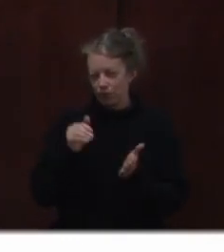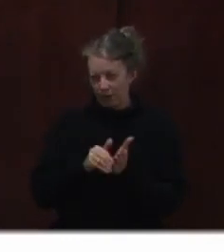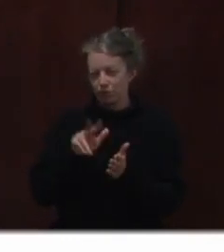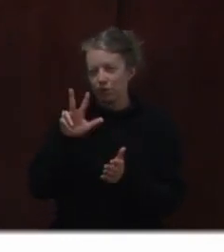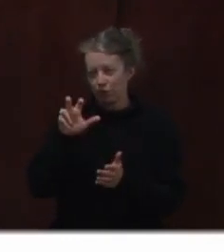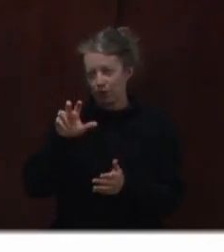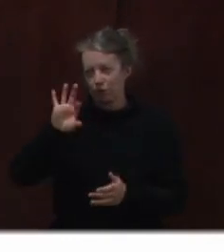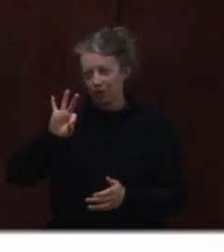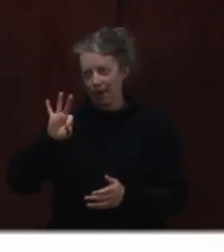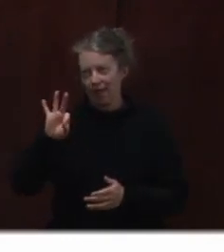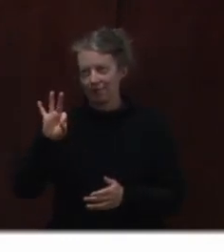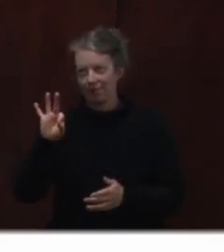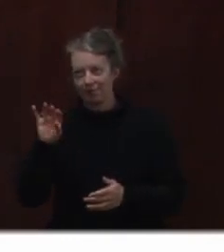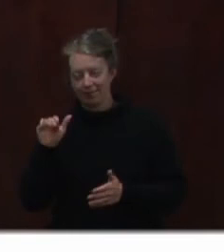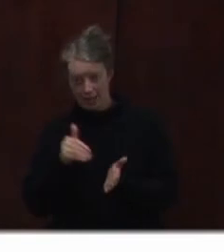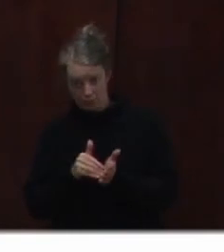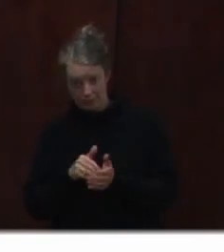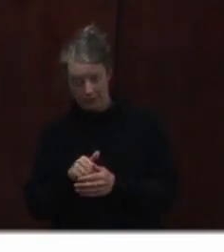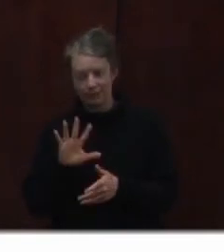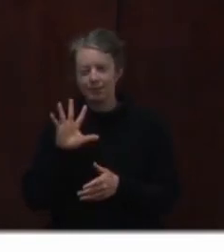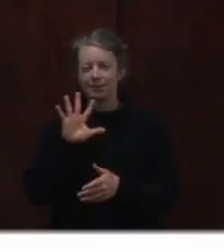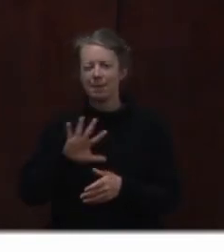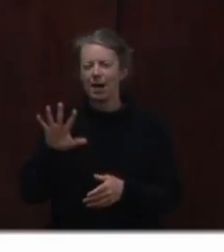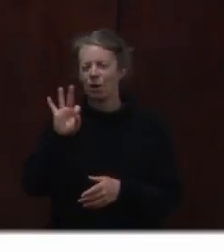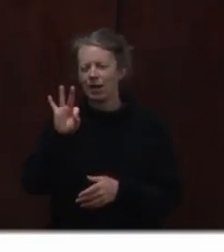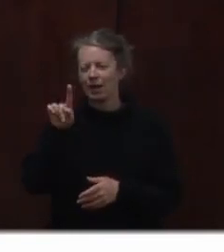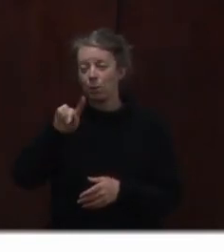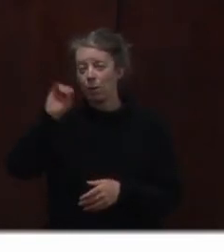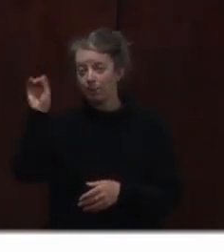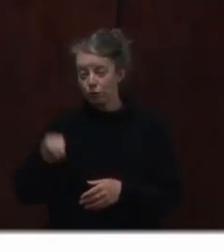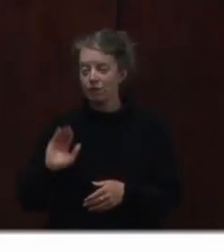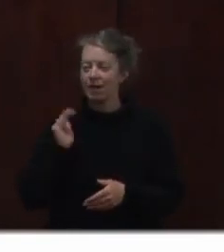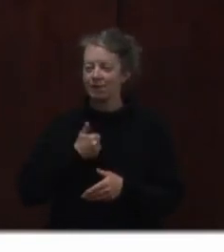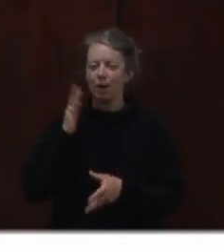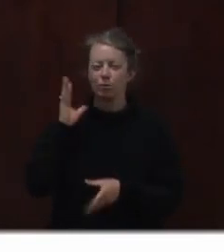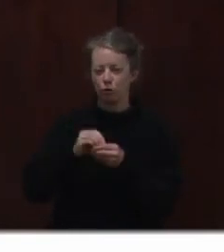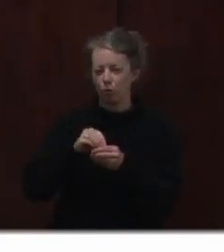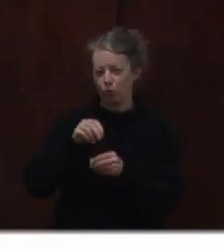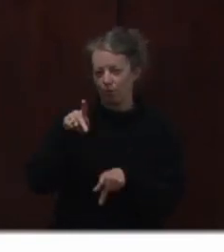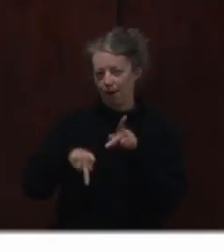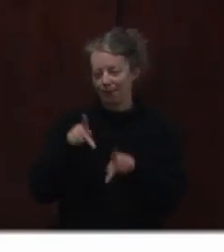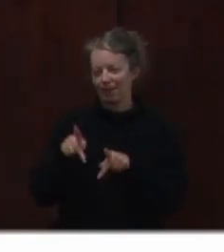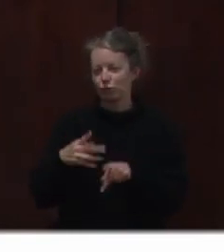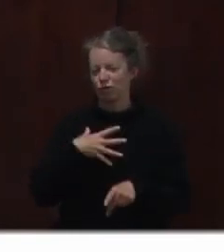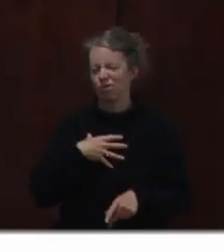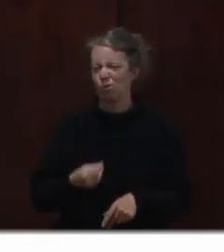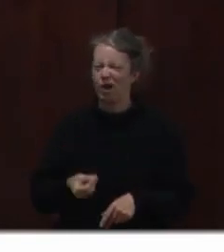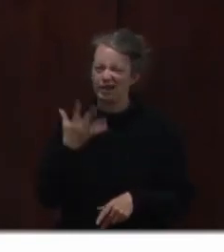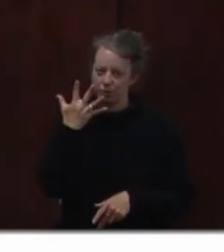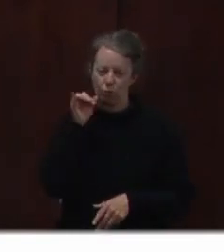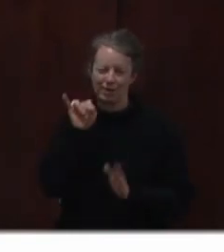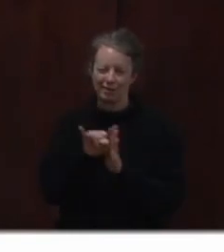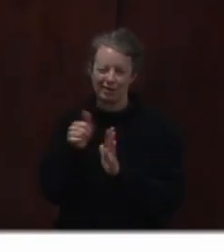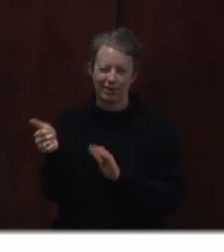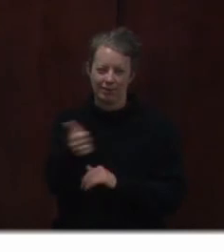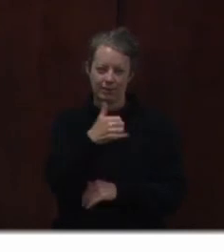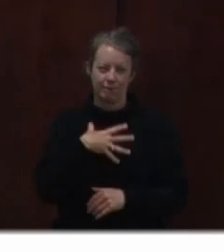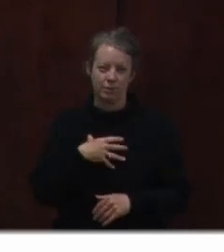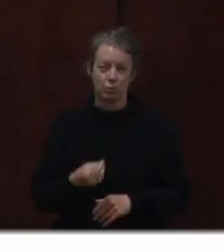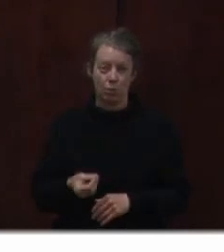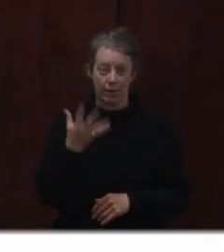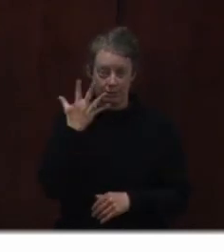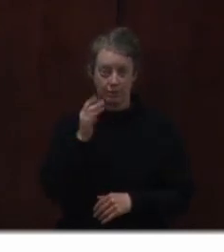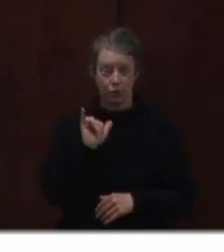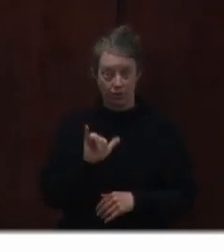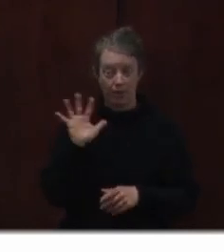2,309,000, about 91% of our total population is white or identifies as white. And that total population, that total white population